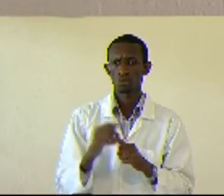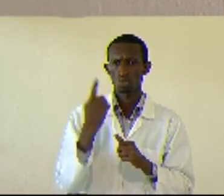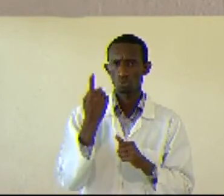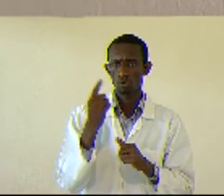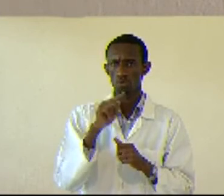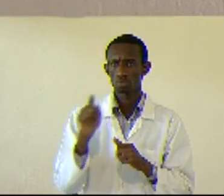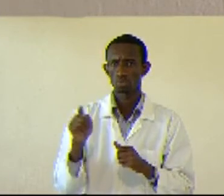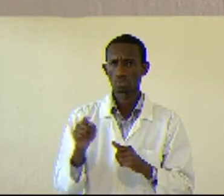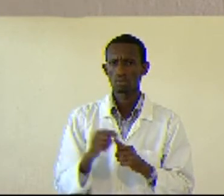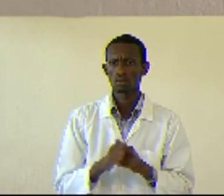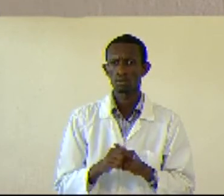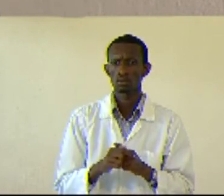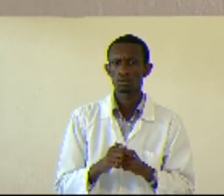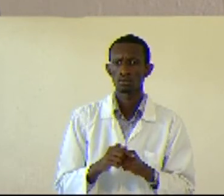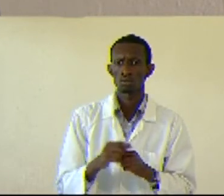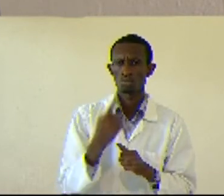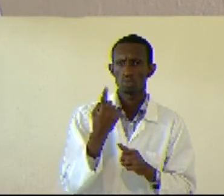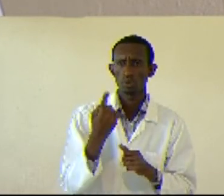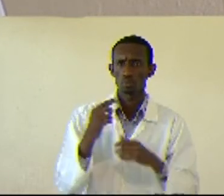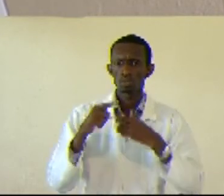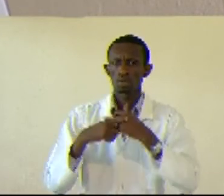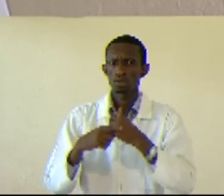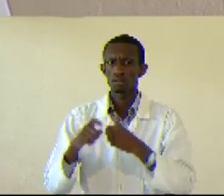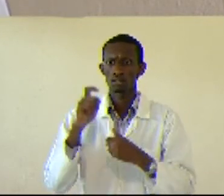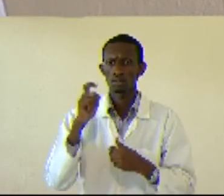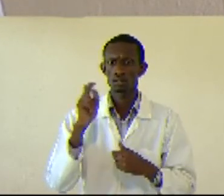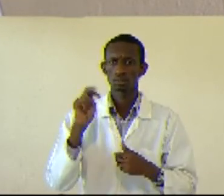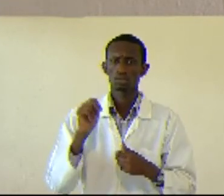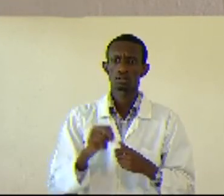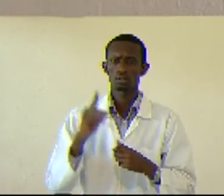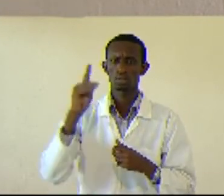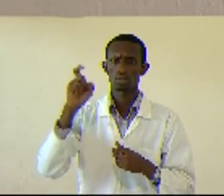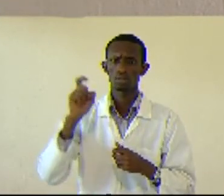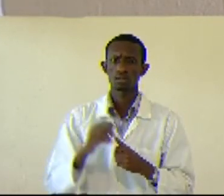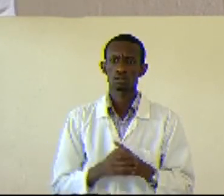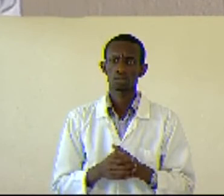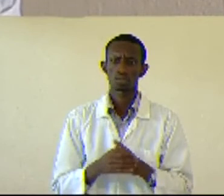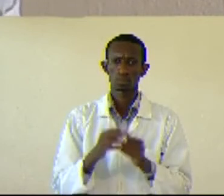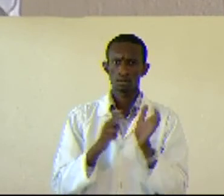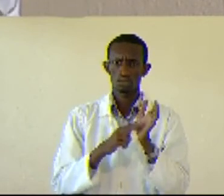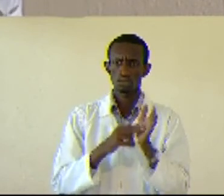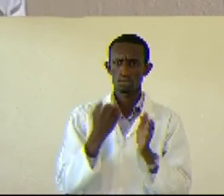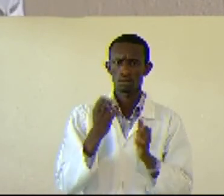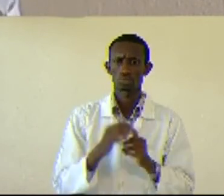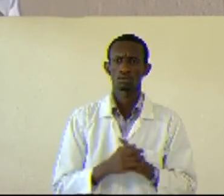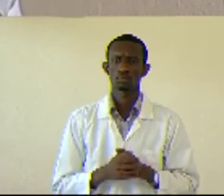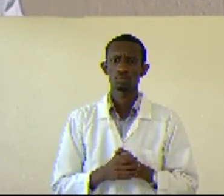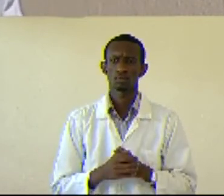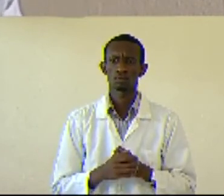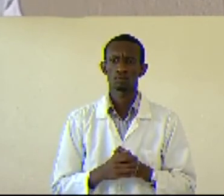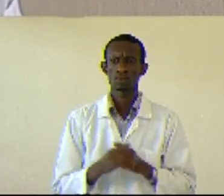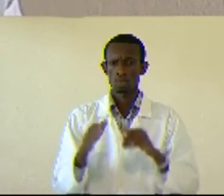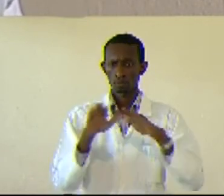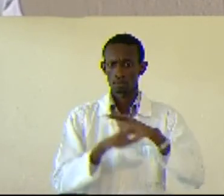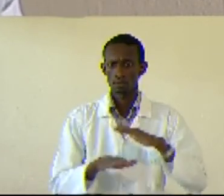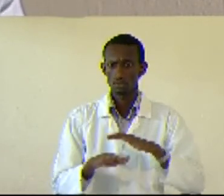square root of 1 minus x squared dx. And this is a basic